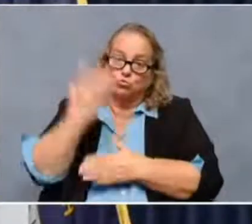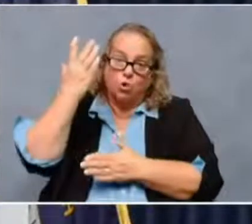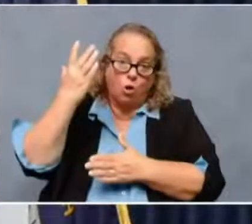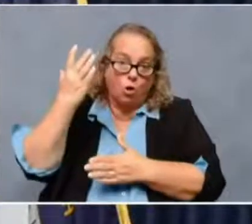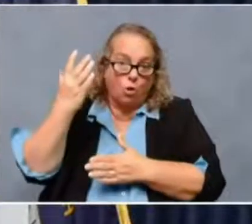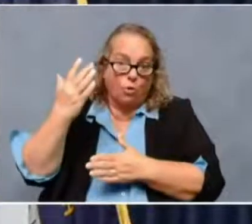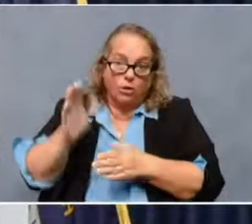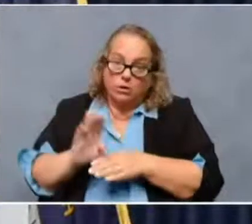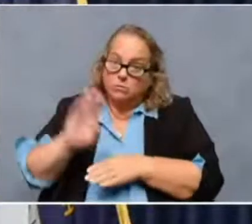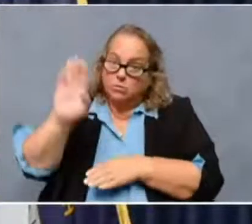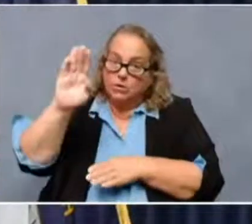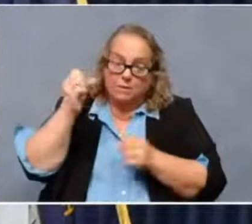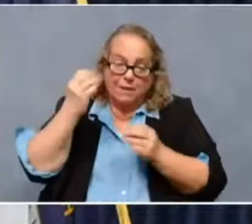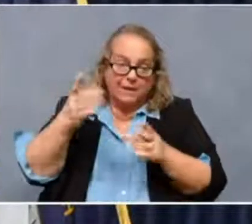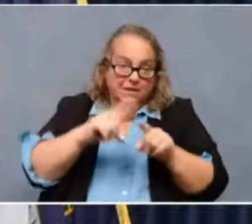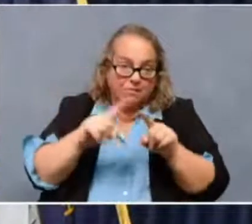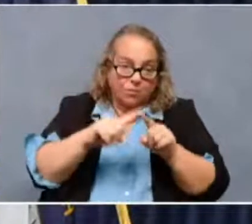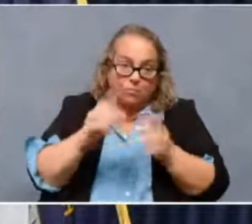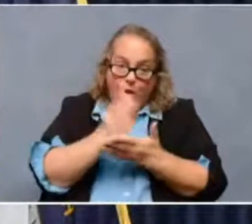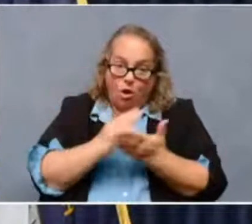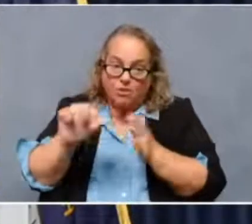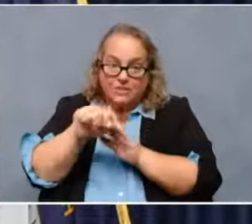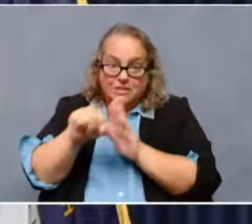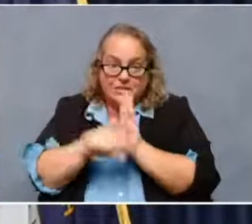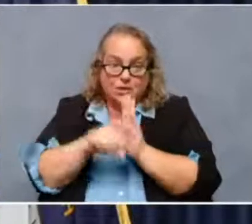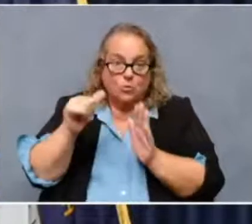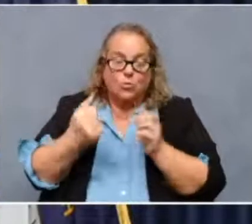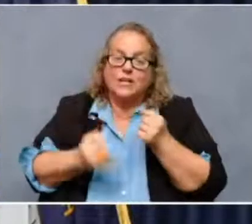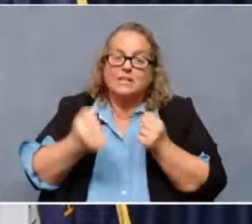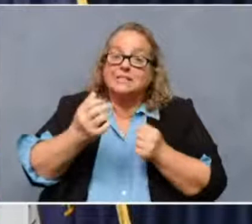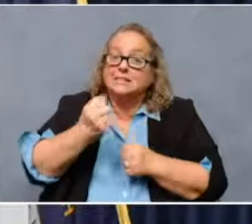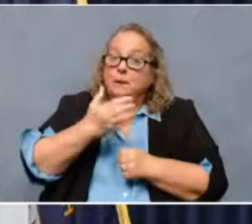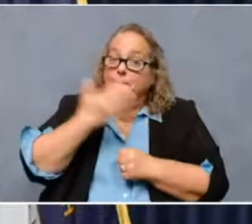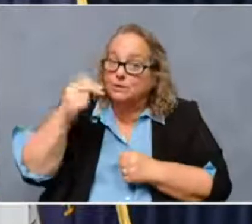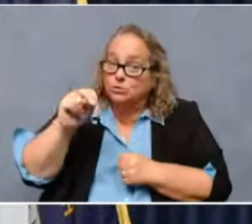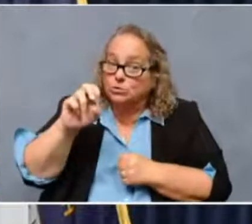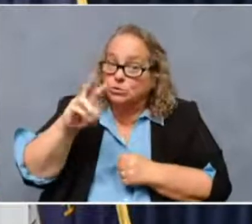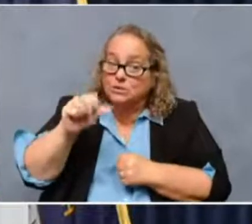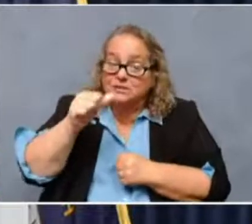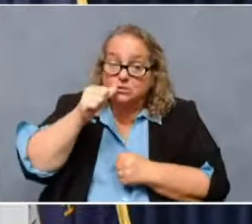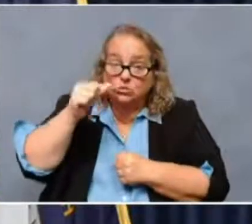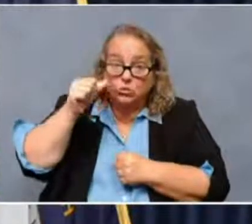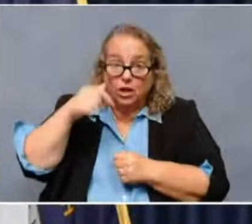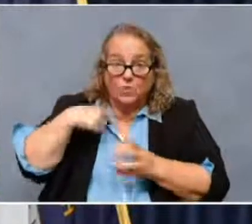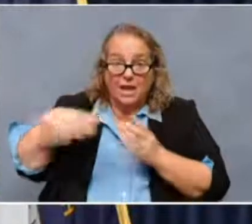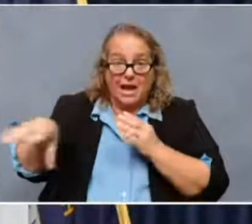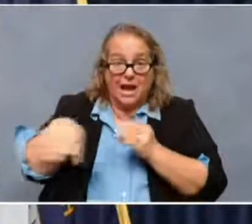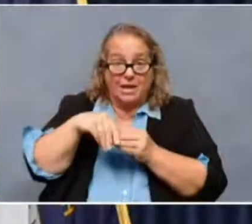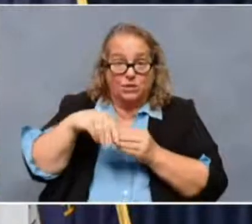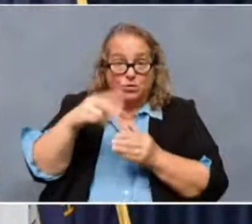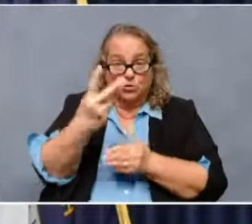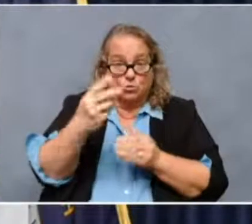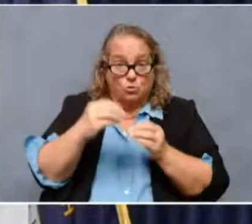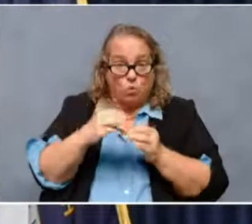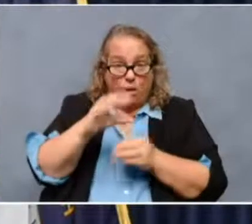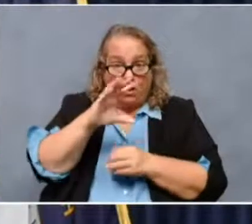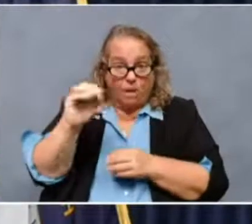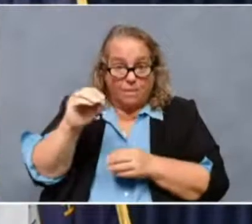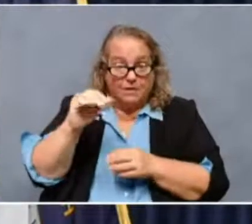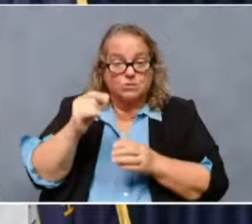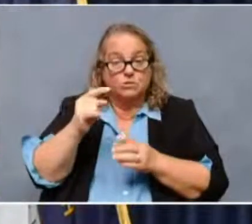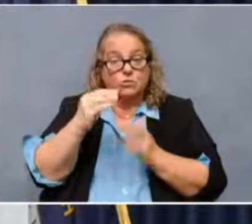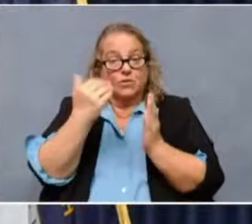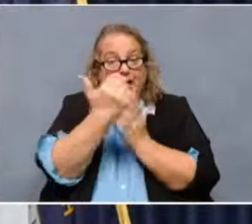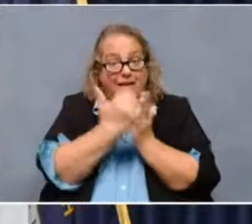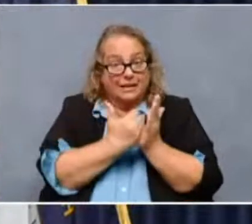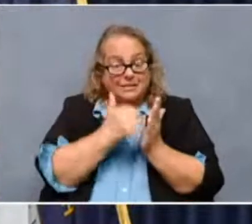many parts of the state, which is, I think, the best news. Yesterday, we added 2 more companies to the list that are choosing to invest in